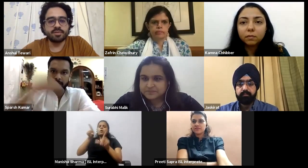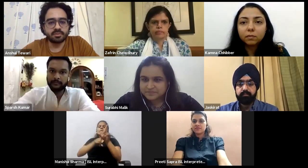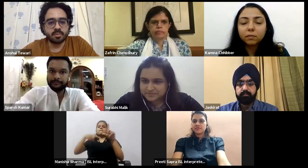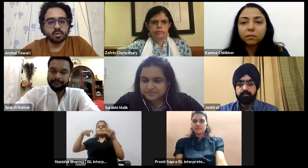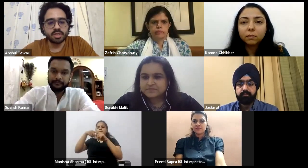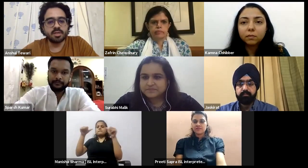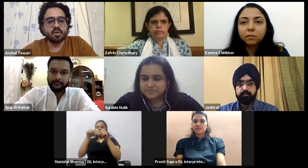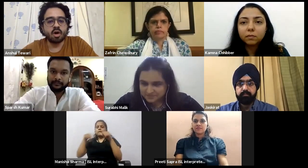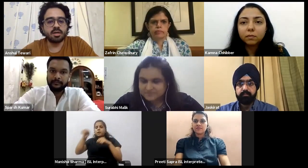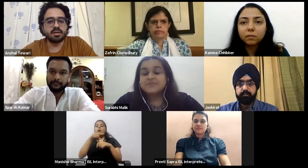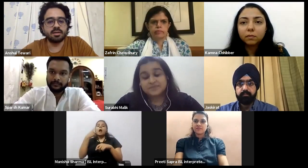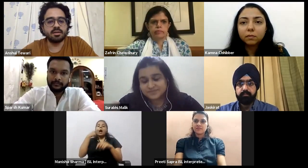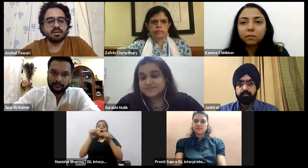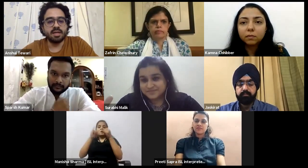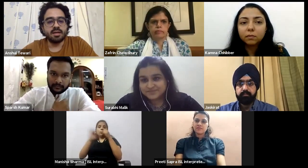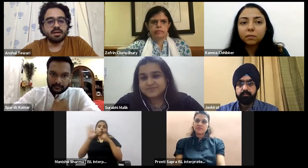IS officer from Kochi, who got